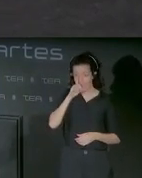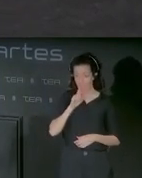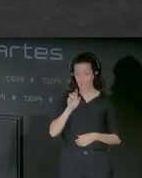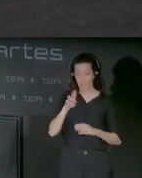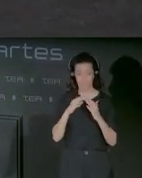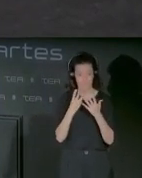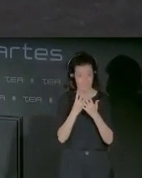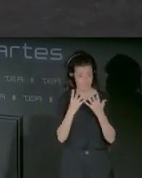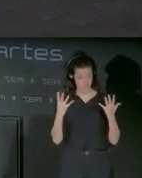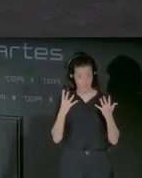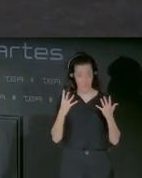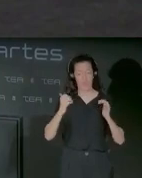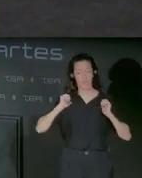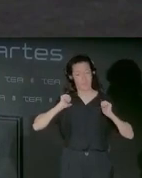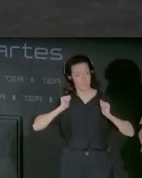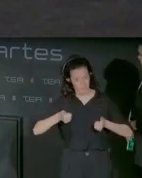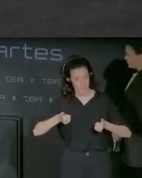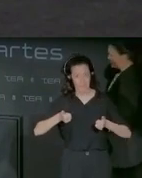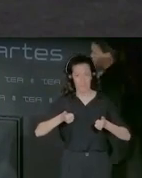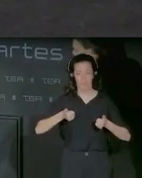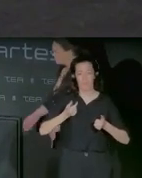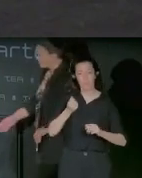the Ministry of Culture, promoting